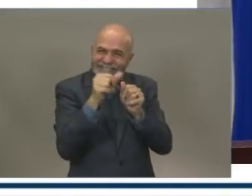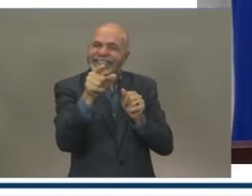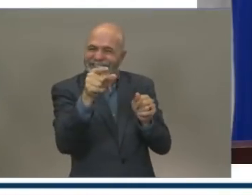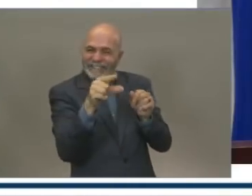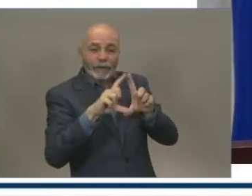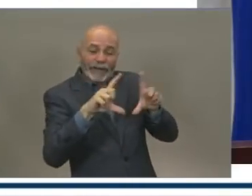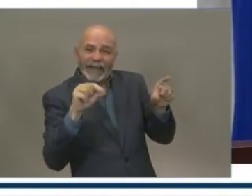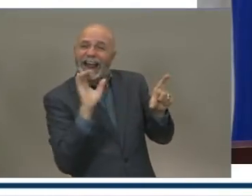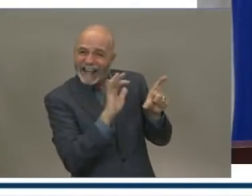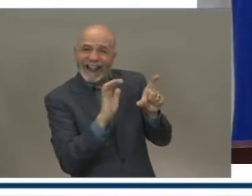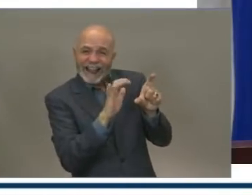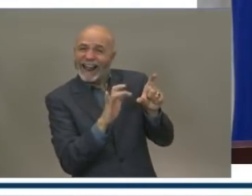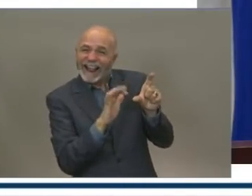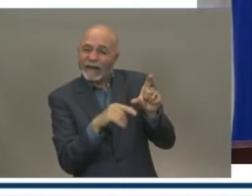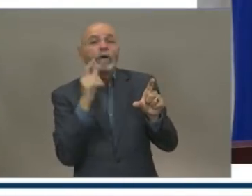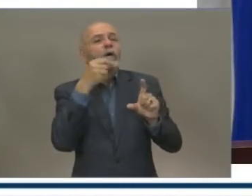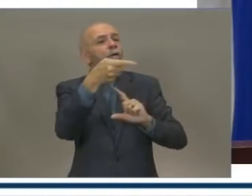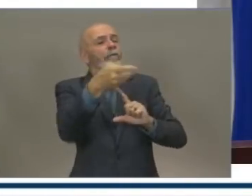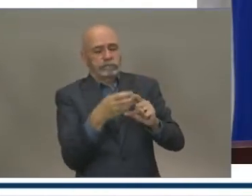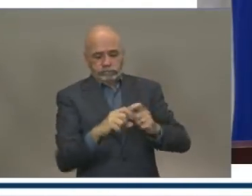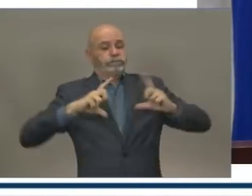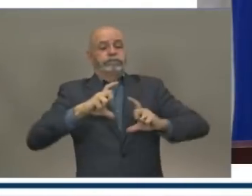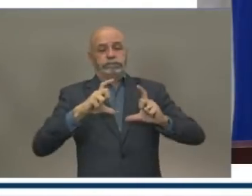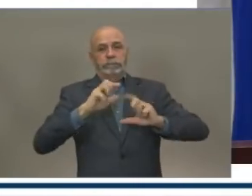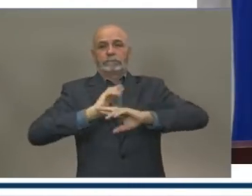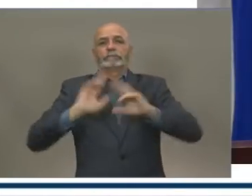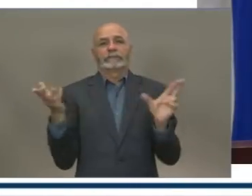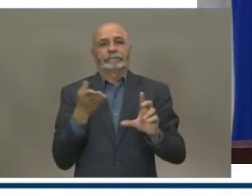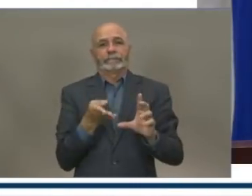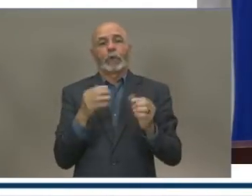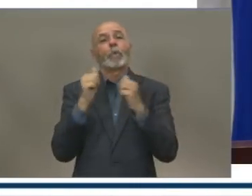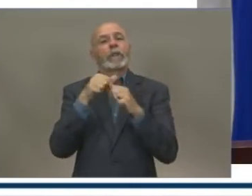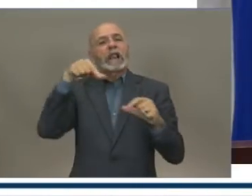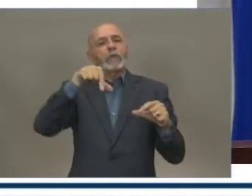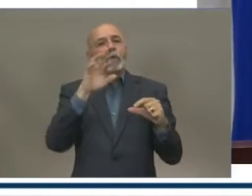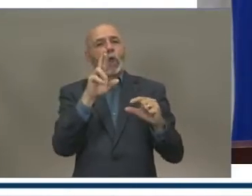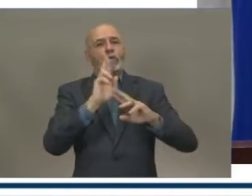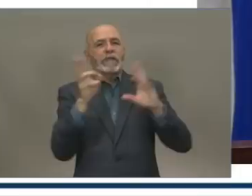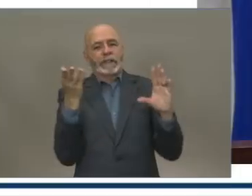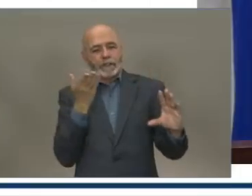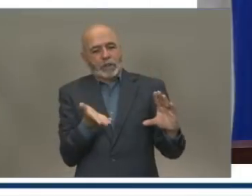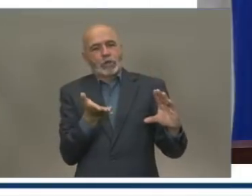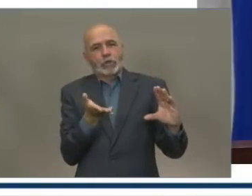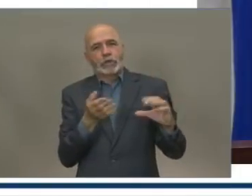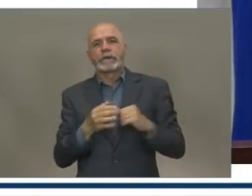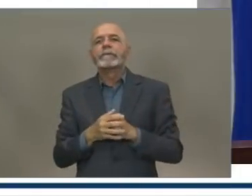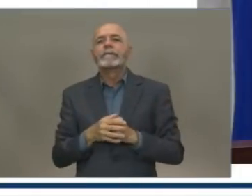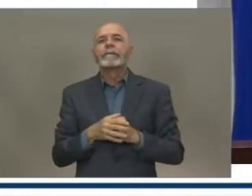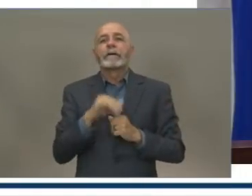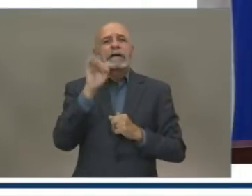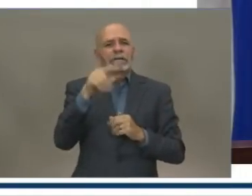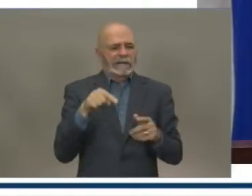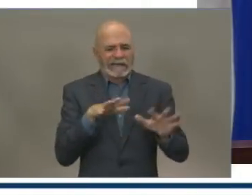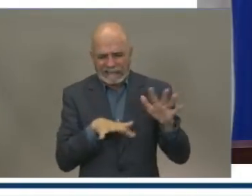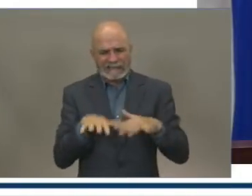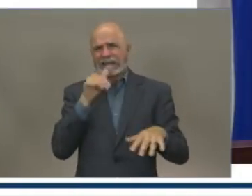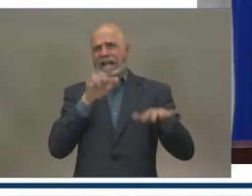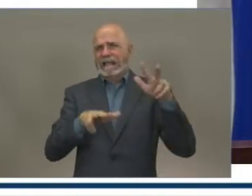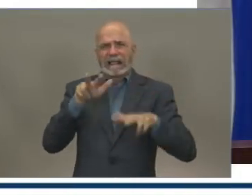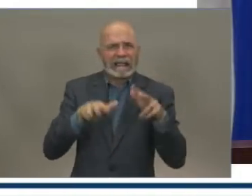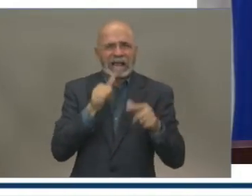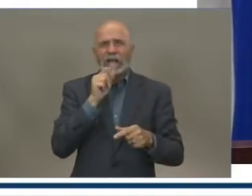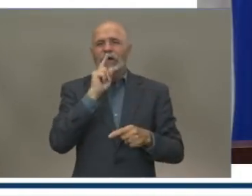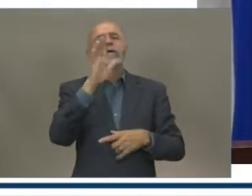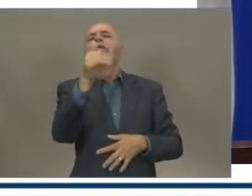to download that proof of vaccination with the QR code. And if for some reason you cannot get your record online, you can call the